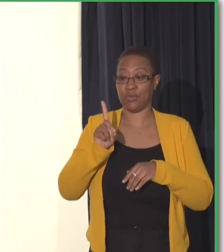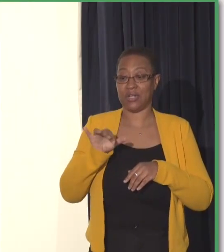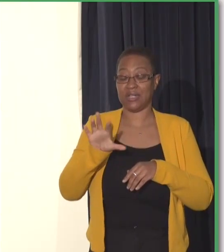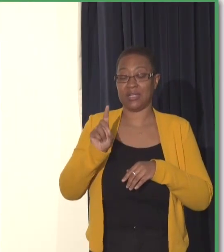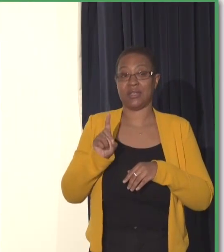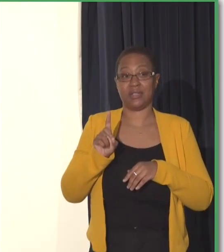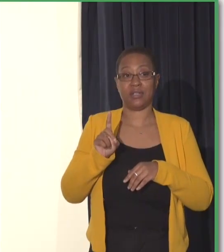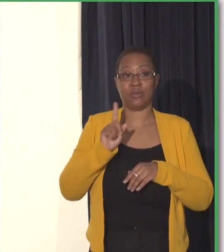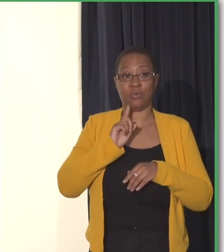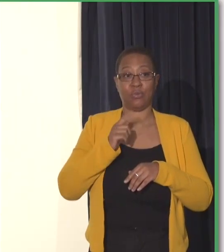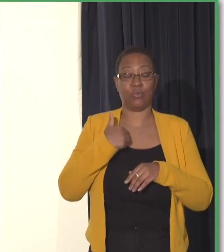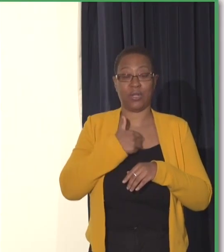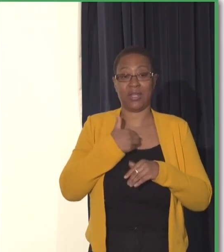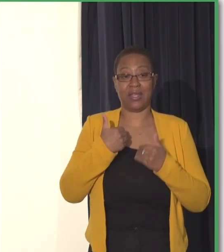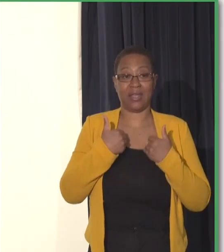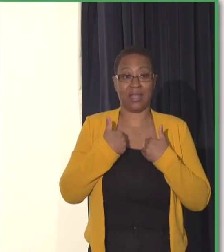young